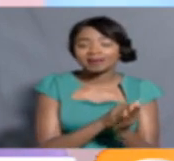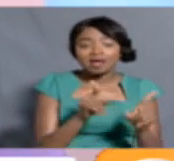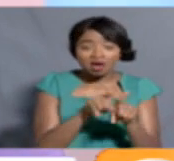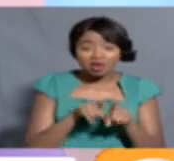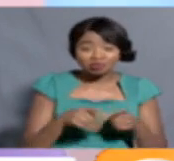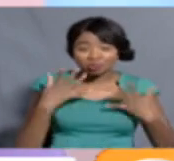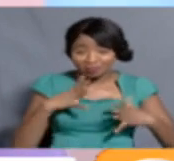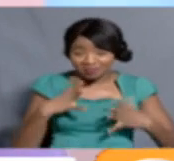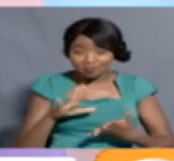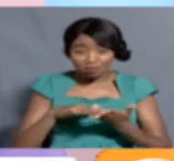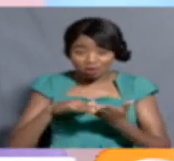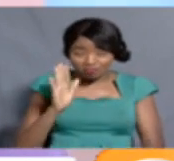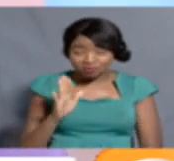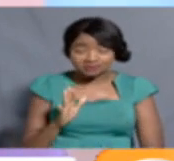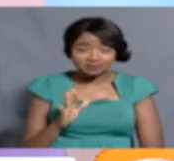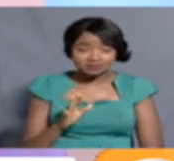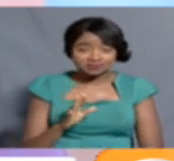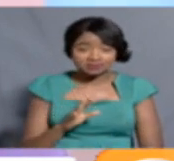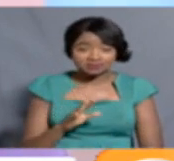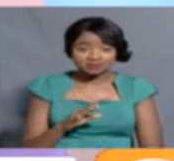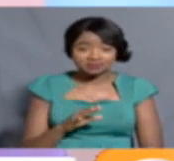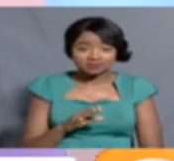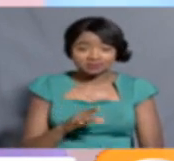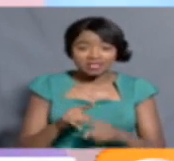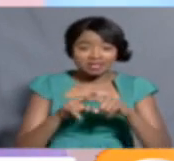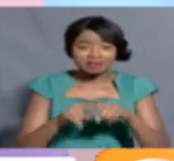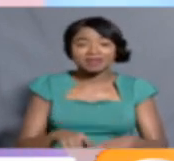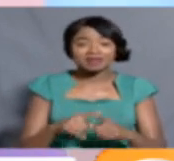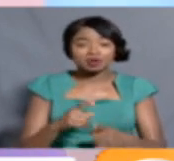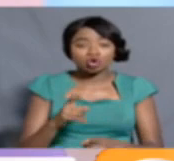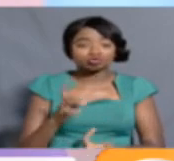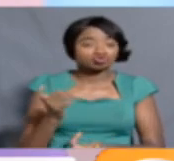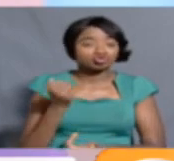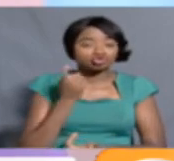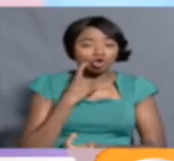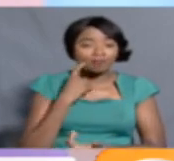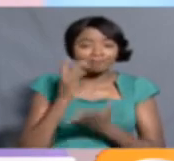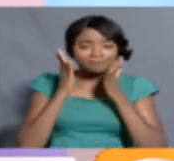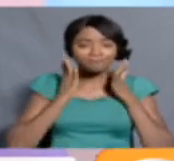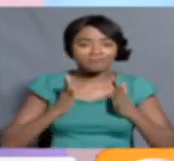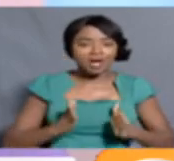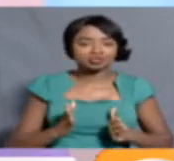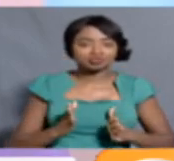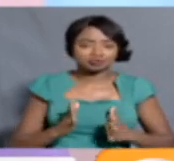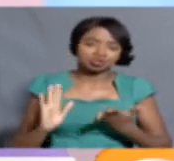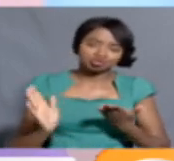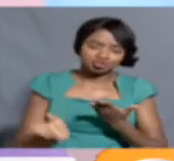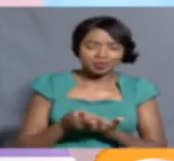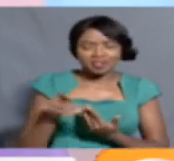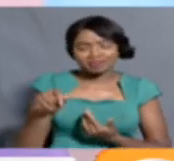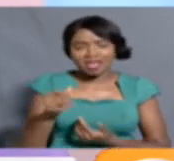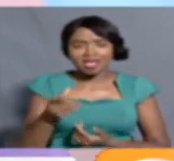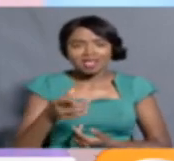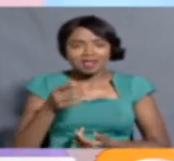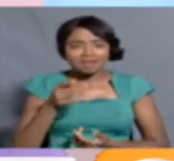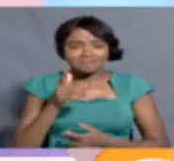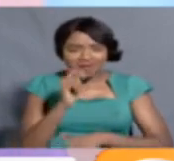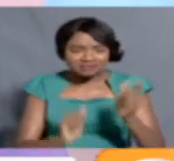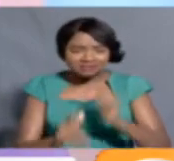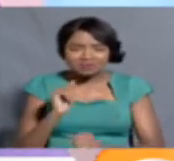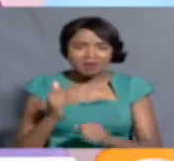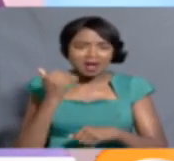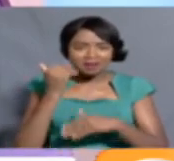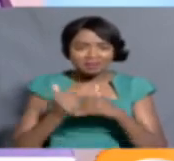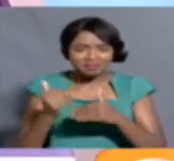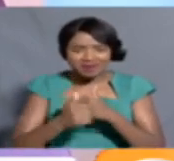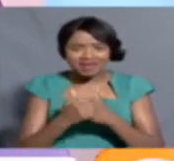of people actually are relying on mtu wa kiosk now to be able to afford maziwa, bread. So taking credit at yes, the kiosk. Yes, taking